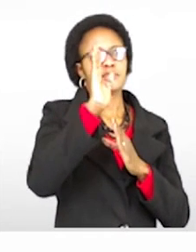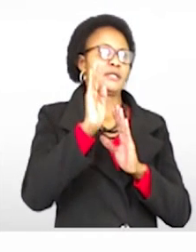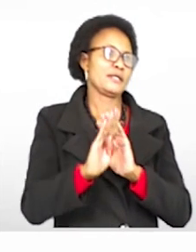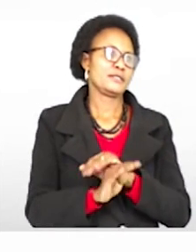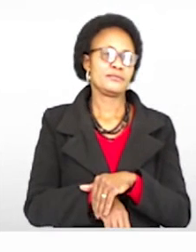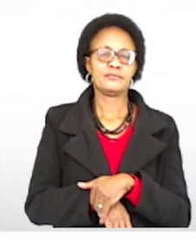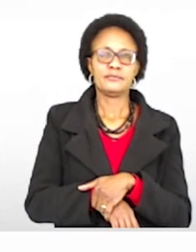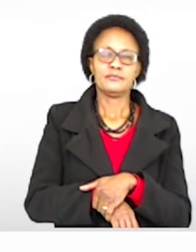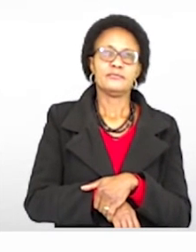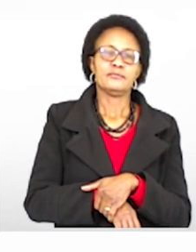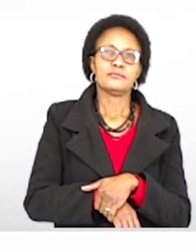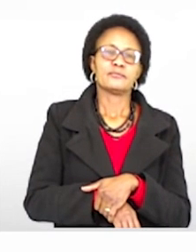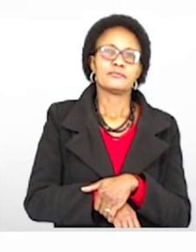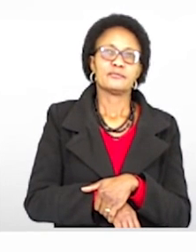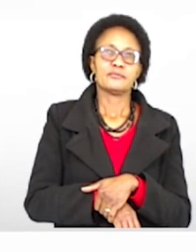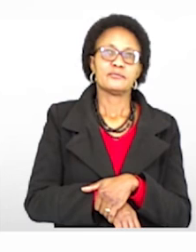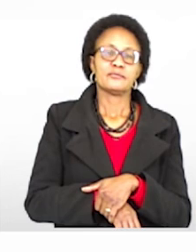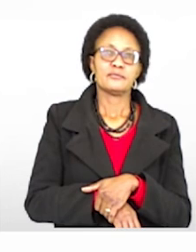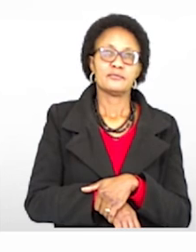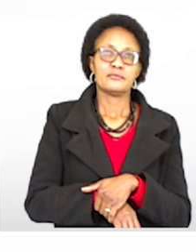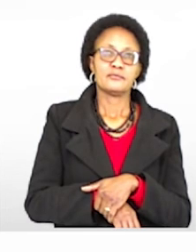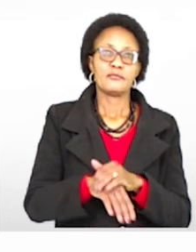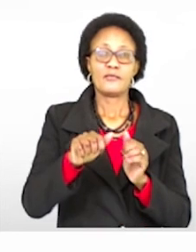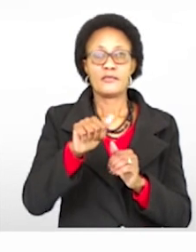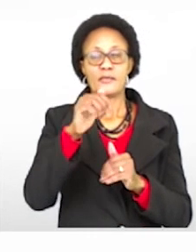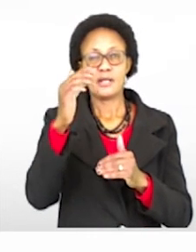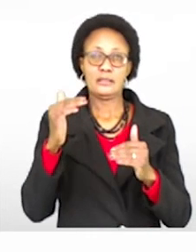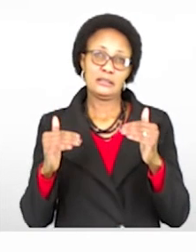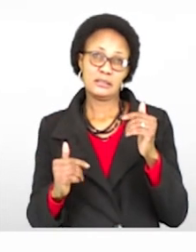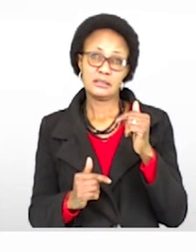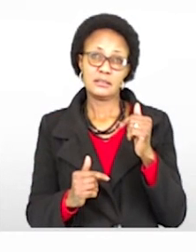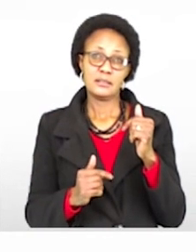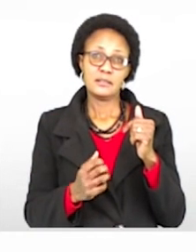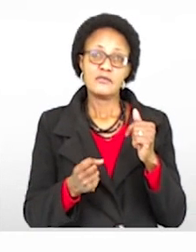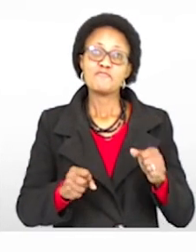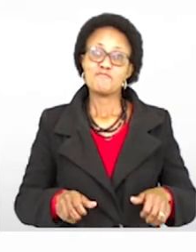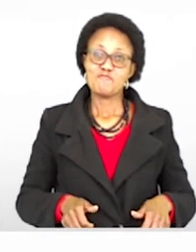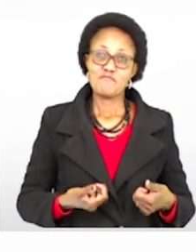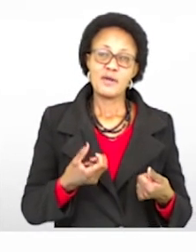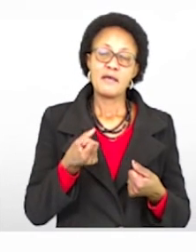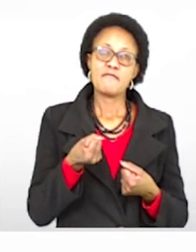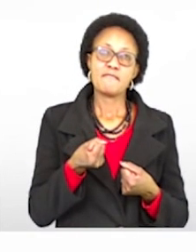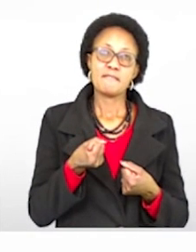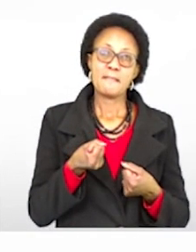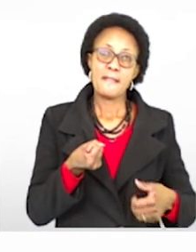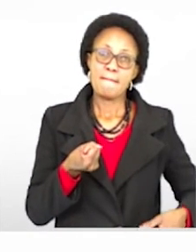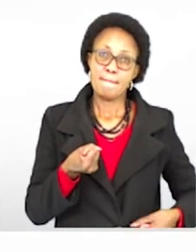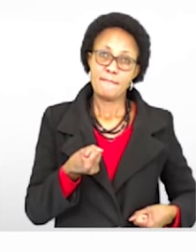are turning. Let's try another one. Here we have a boy and he's holding a